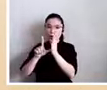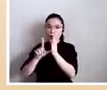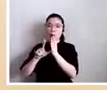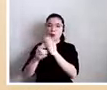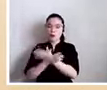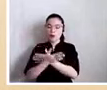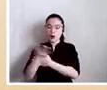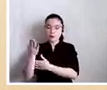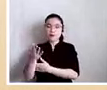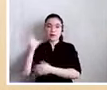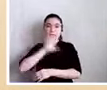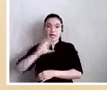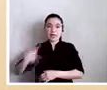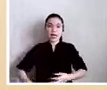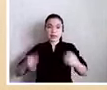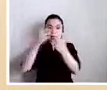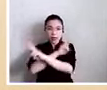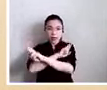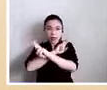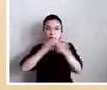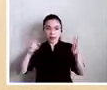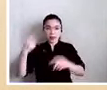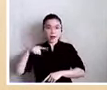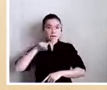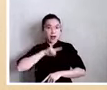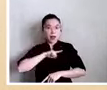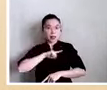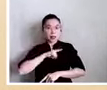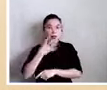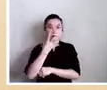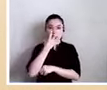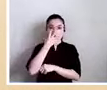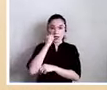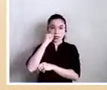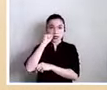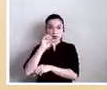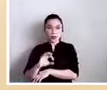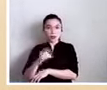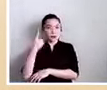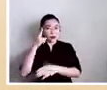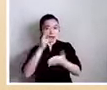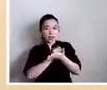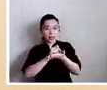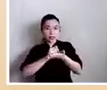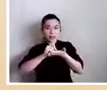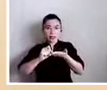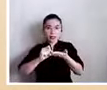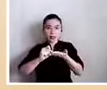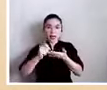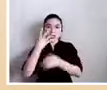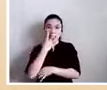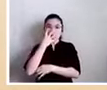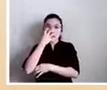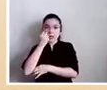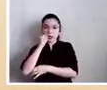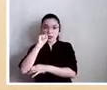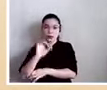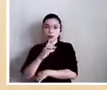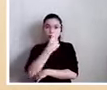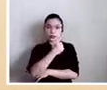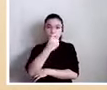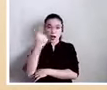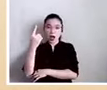by becoming a curse for us. For it is written, "Cursed be everyone who hangs on a